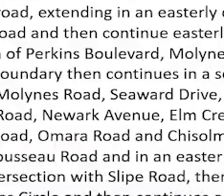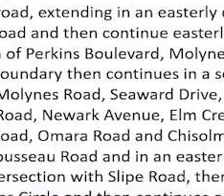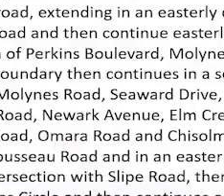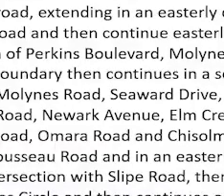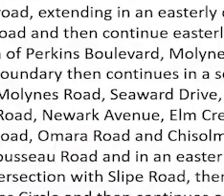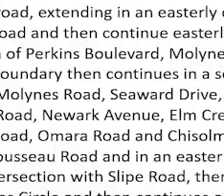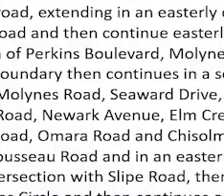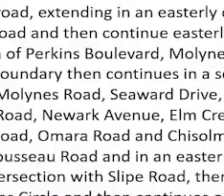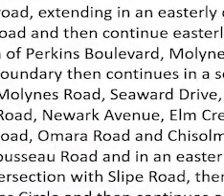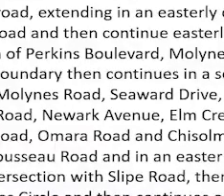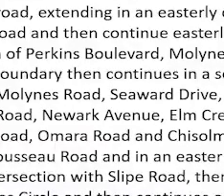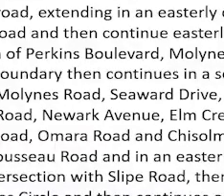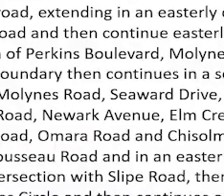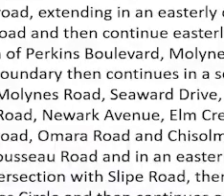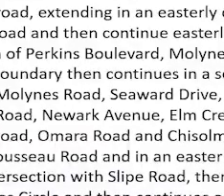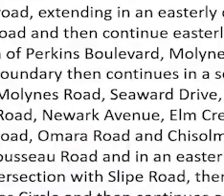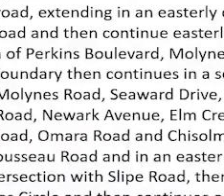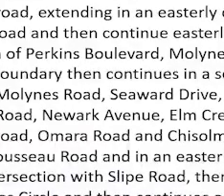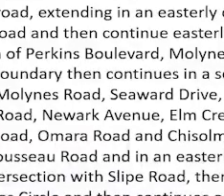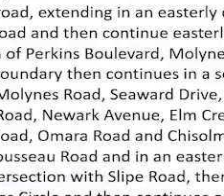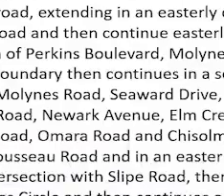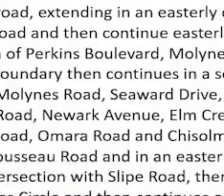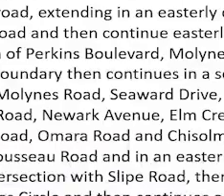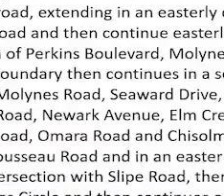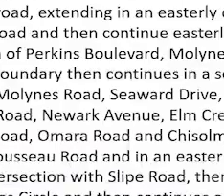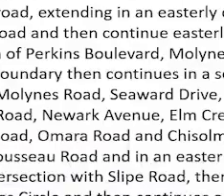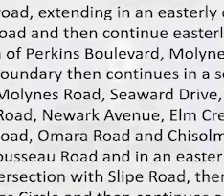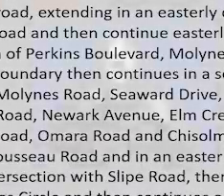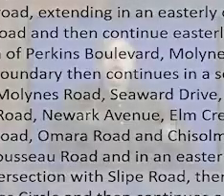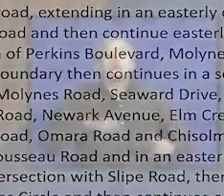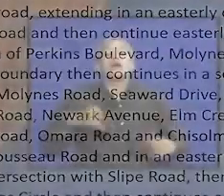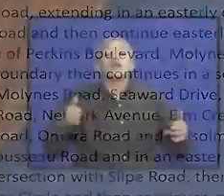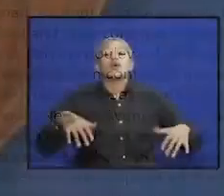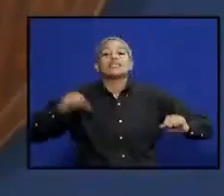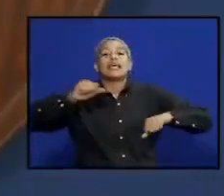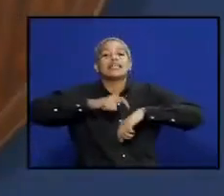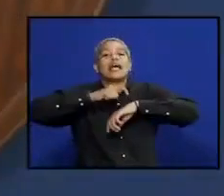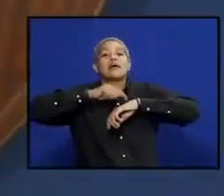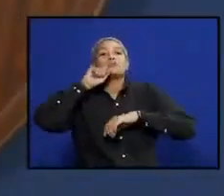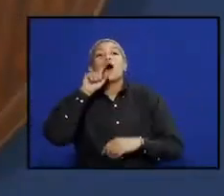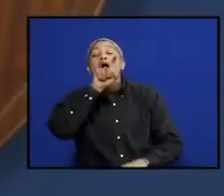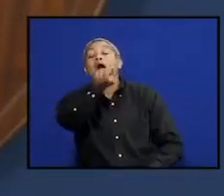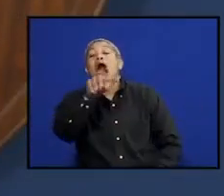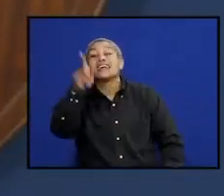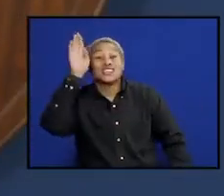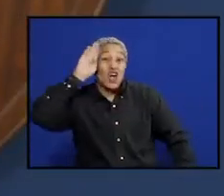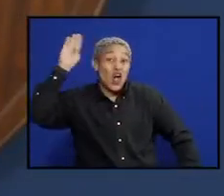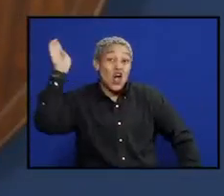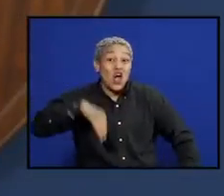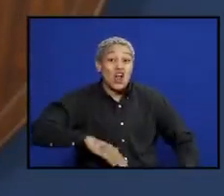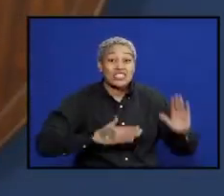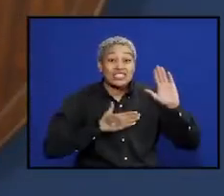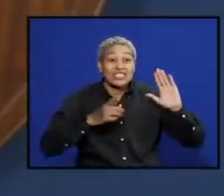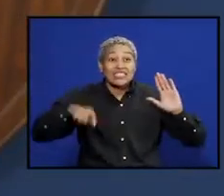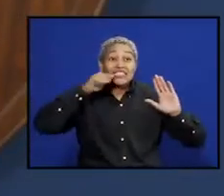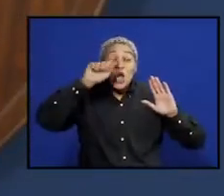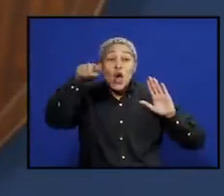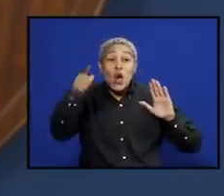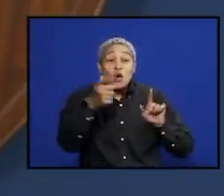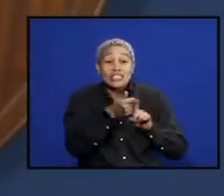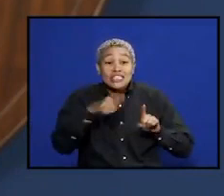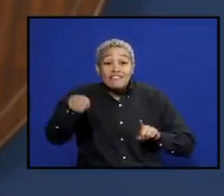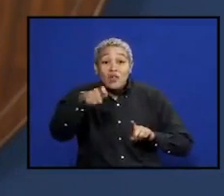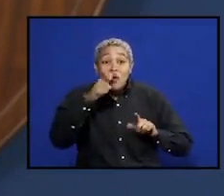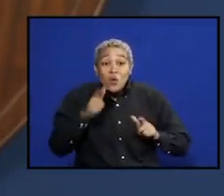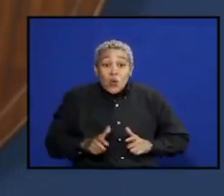with the members of the security forces on the ground. I take this time to also ask all citizens, not just those